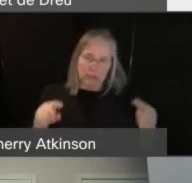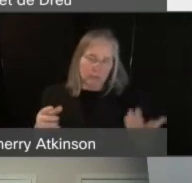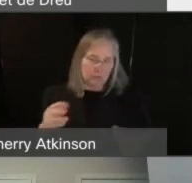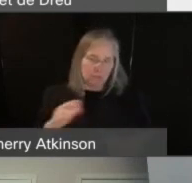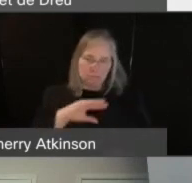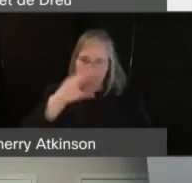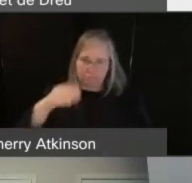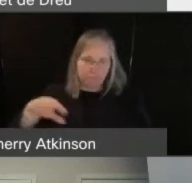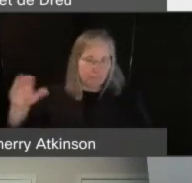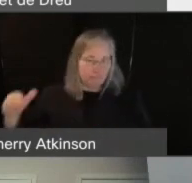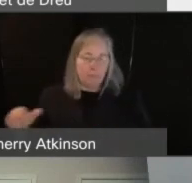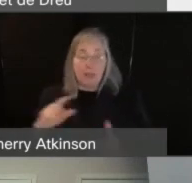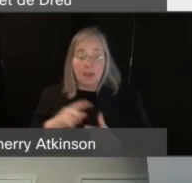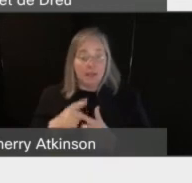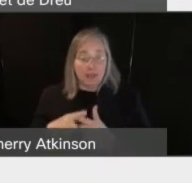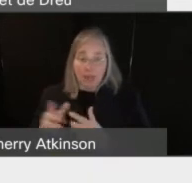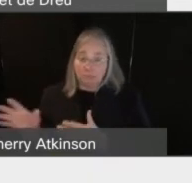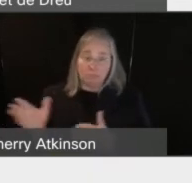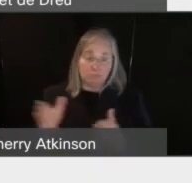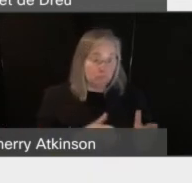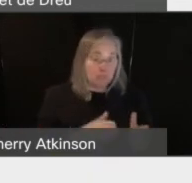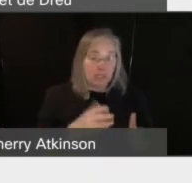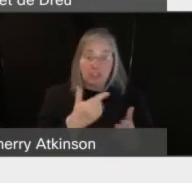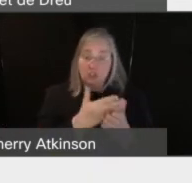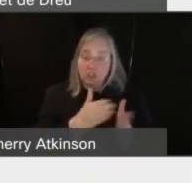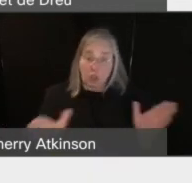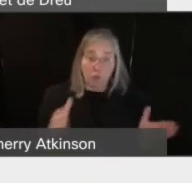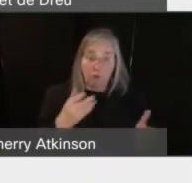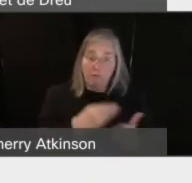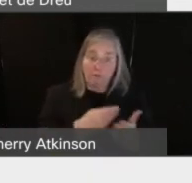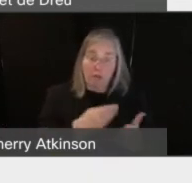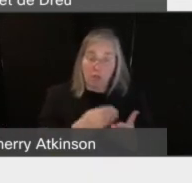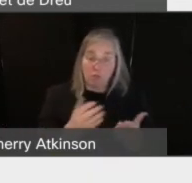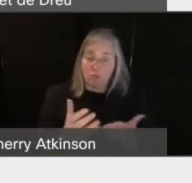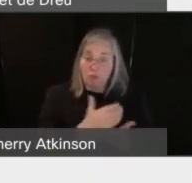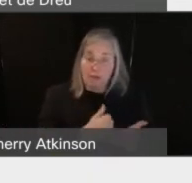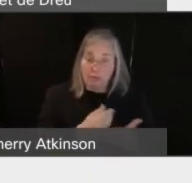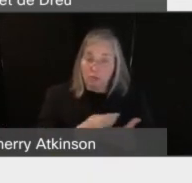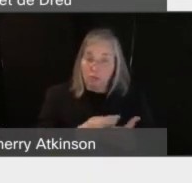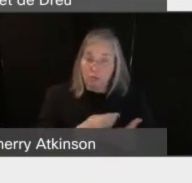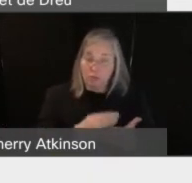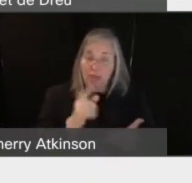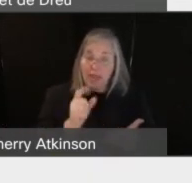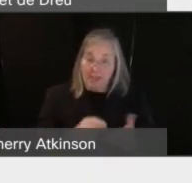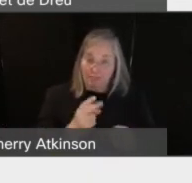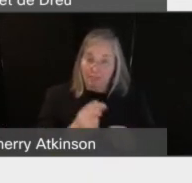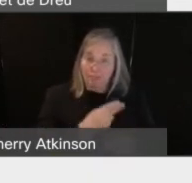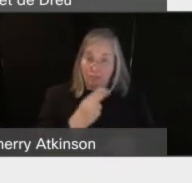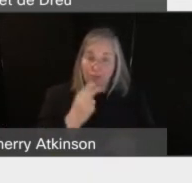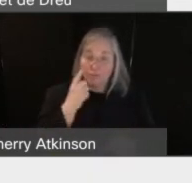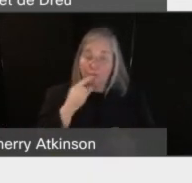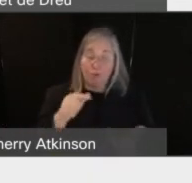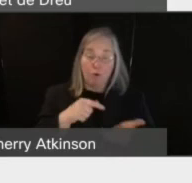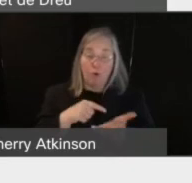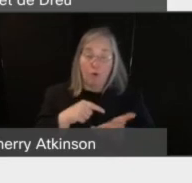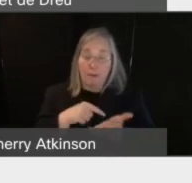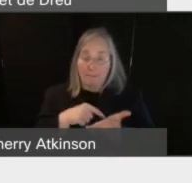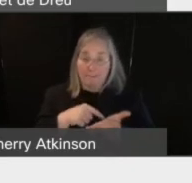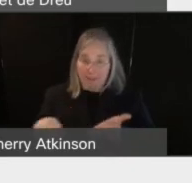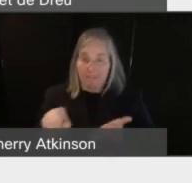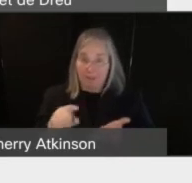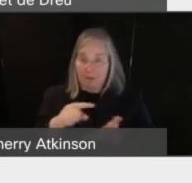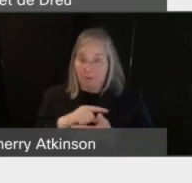then general fund revenues would have to be used for payment of those bonds,